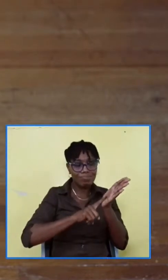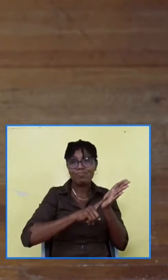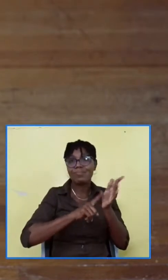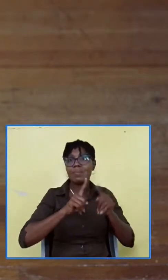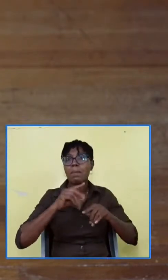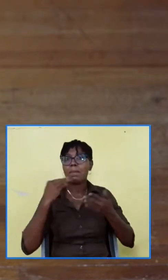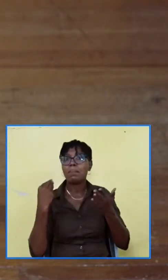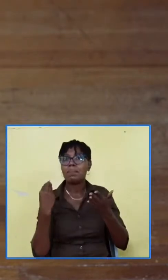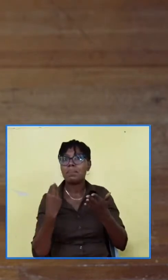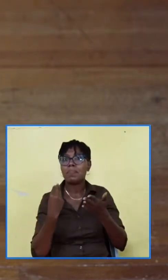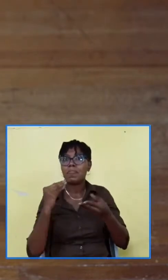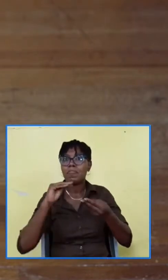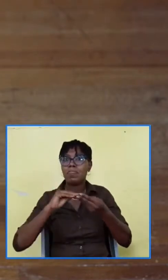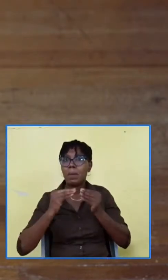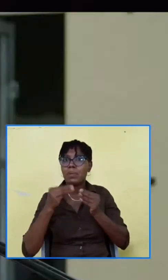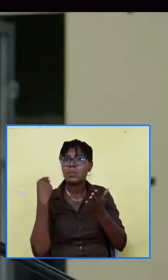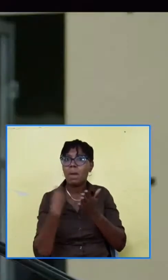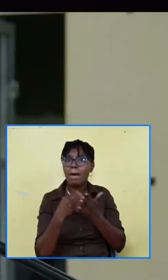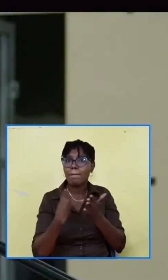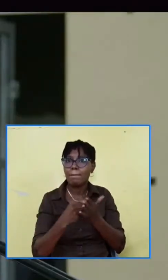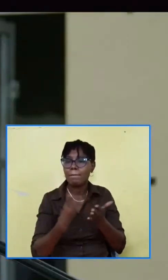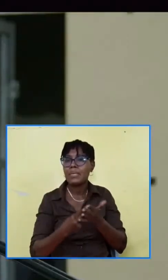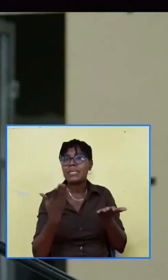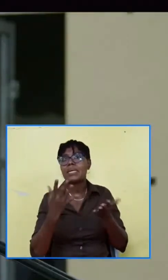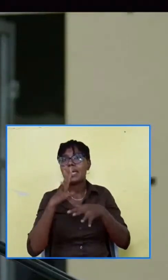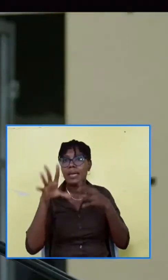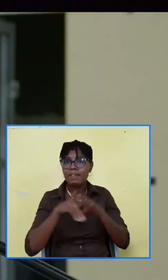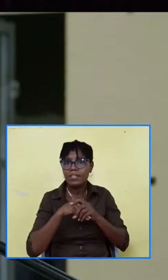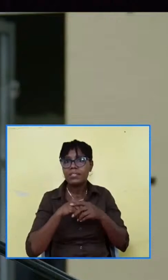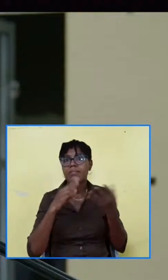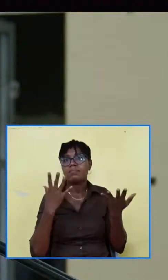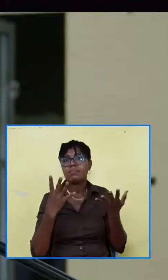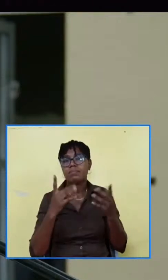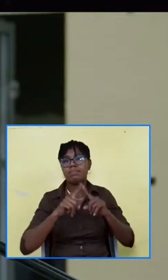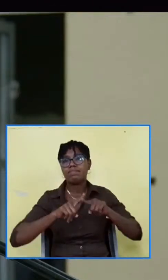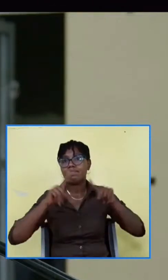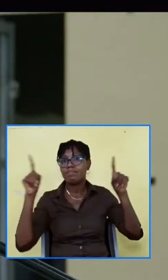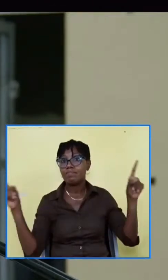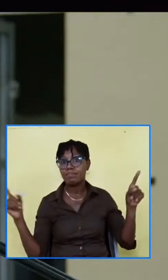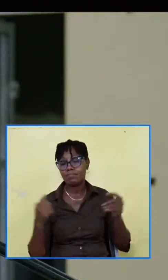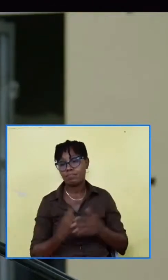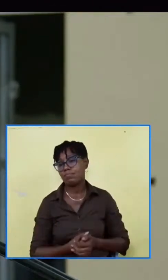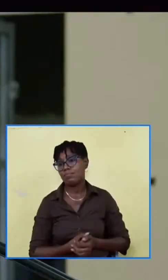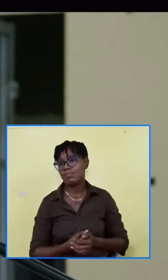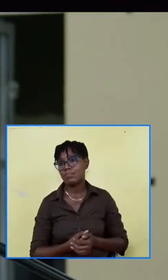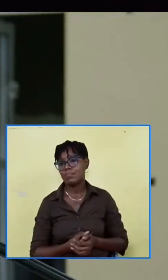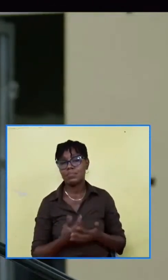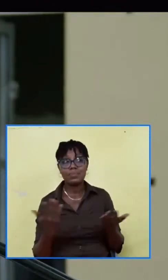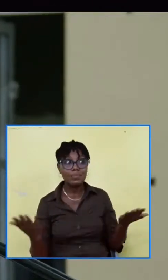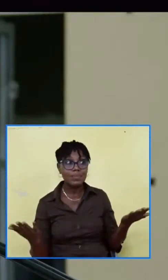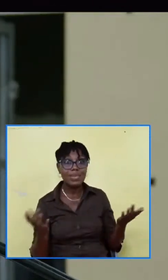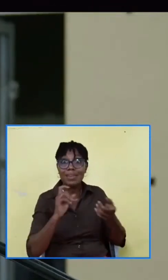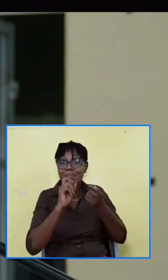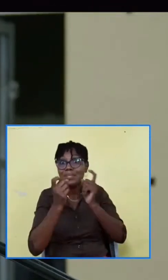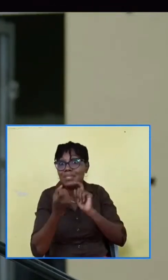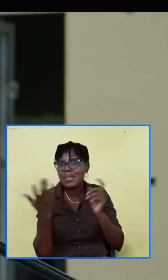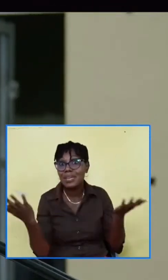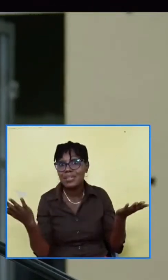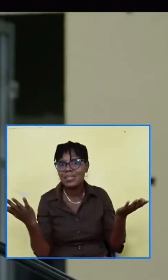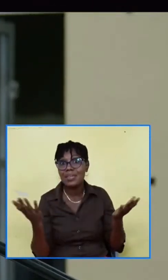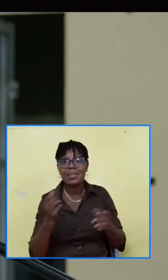question is that there is a downward trajectory. A downward trajectory. It could change. It could be next year. It could be 20, 41 or 51. It could